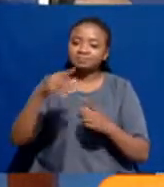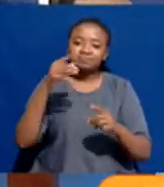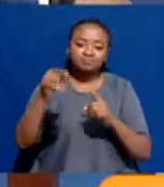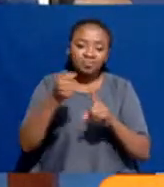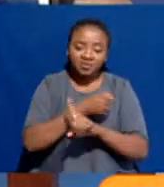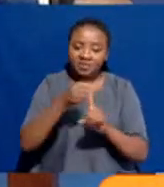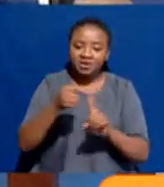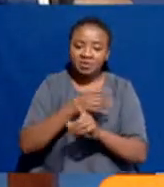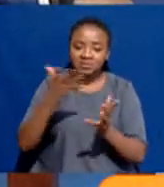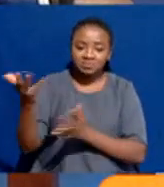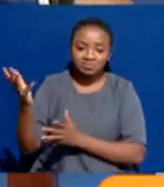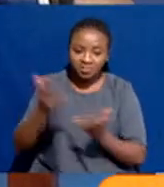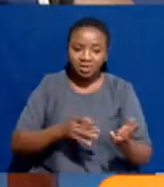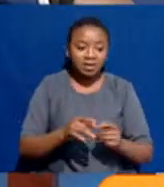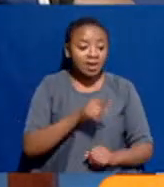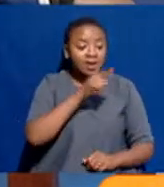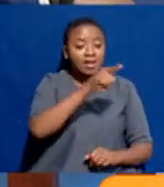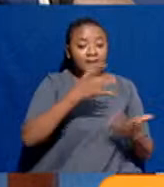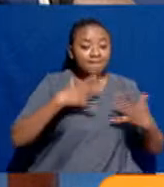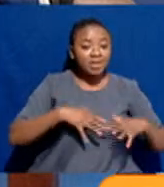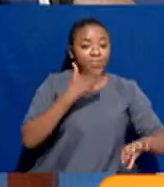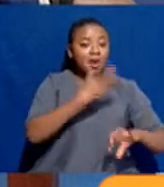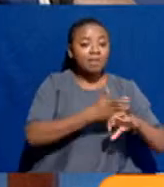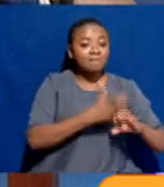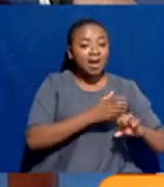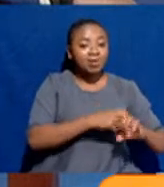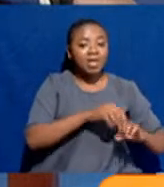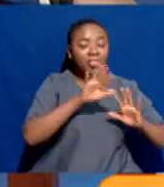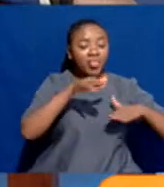stones? Because the police provoked them. And of course, the other thing that